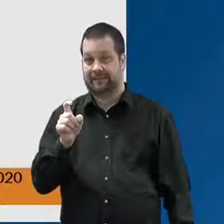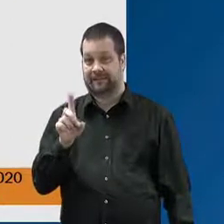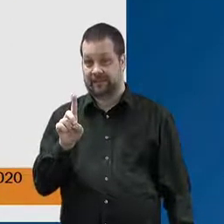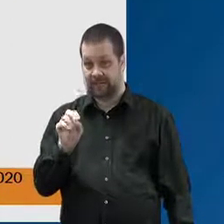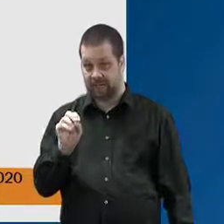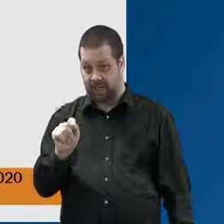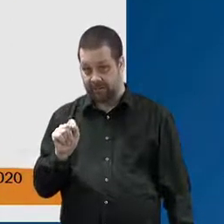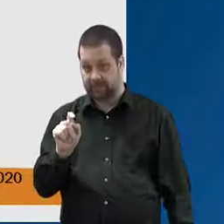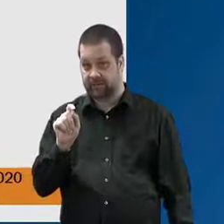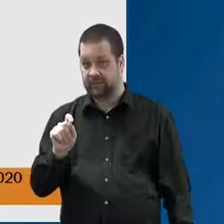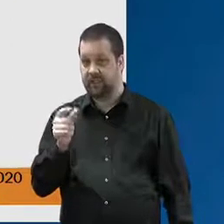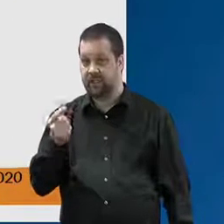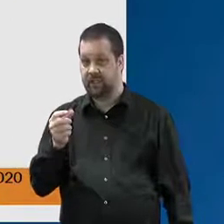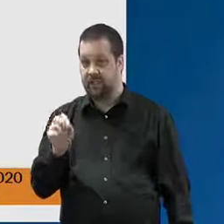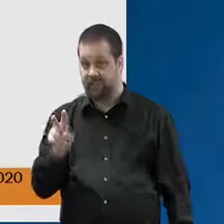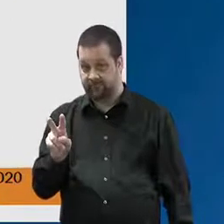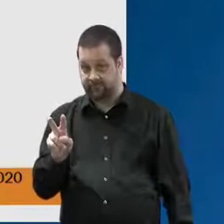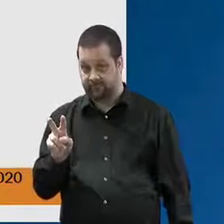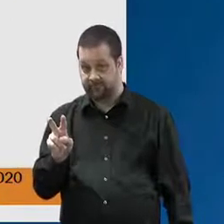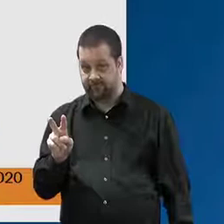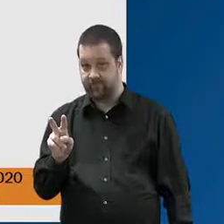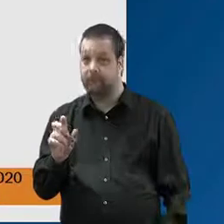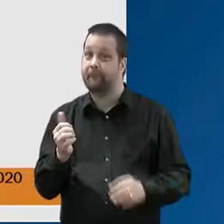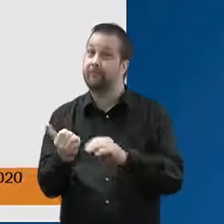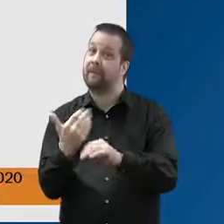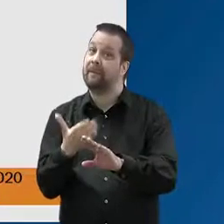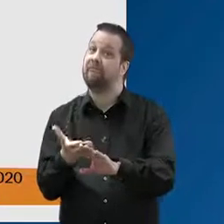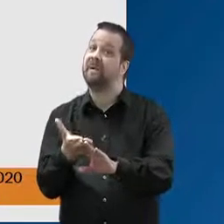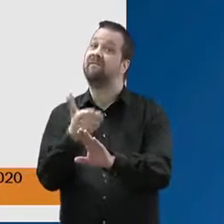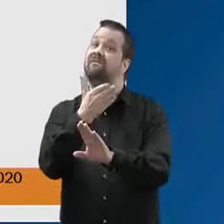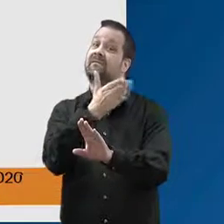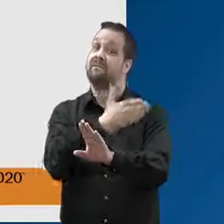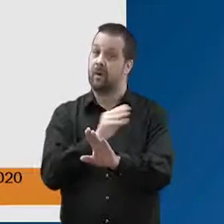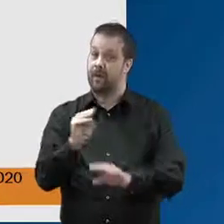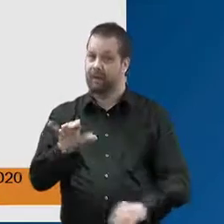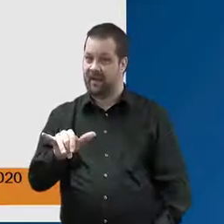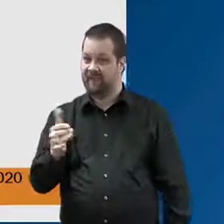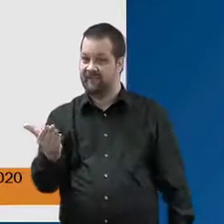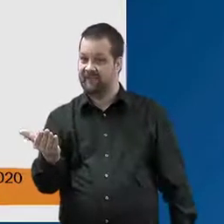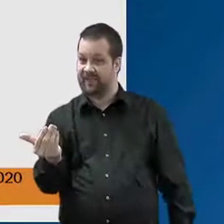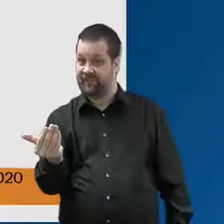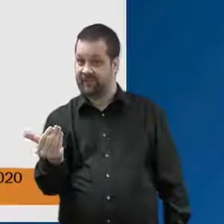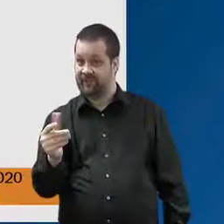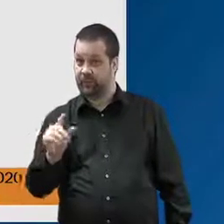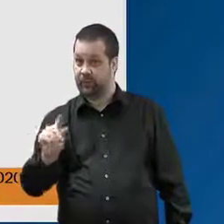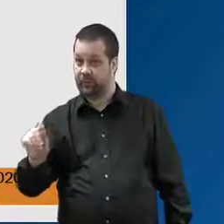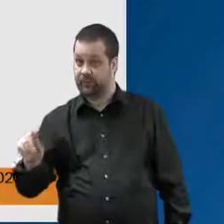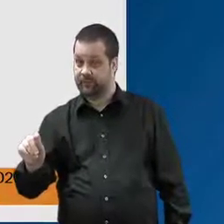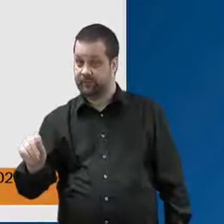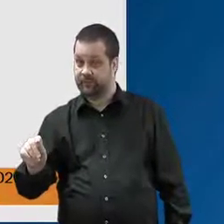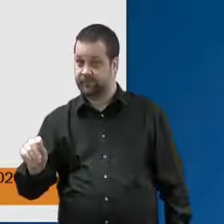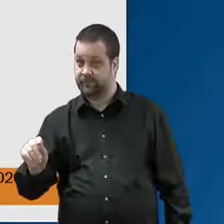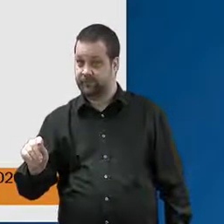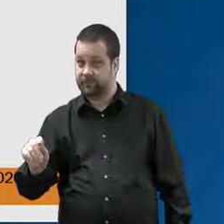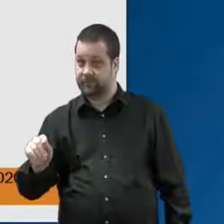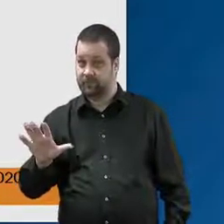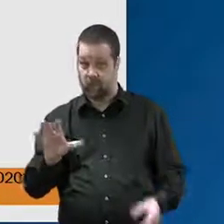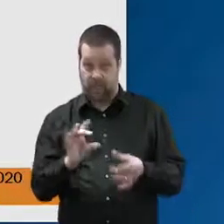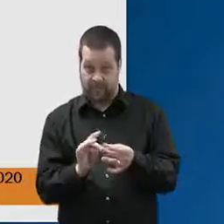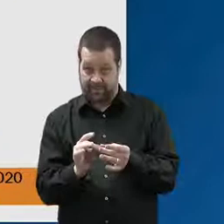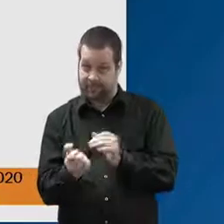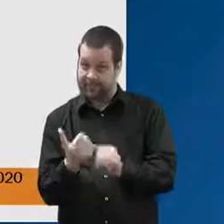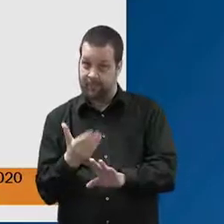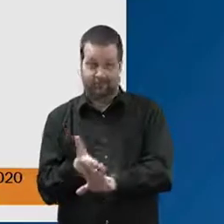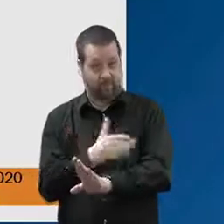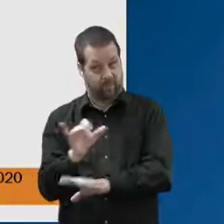Comments must be postmarked or otherwise received by May 15, 2020. Please make sure to send your comments before that